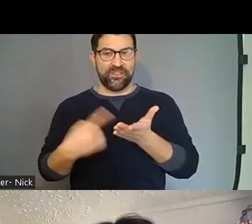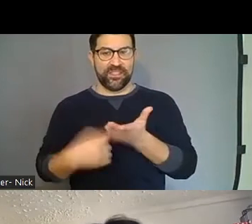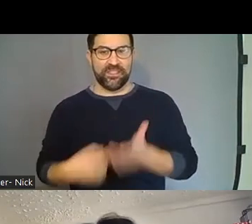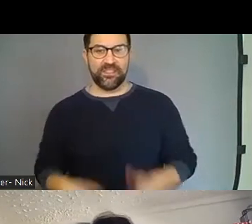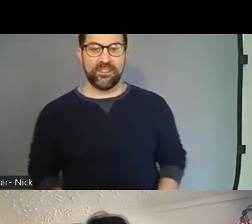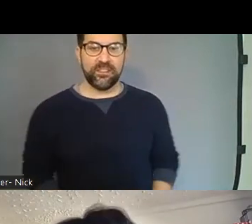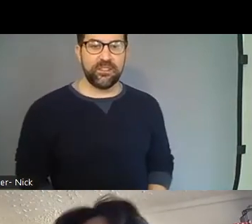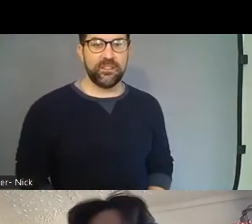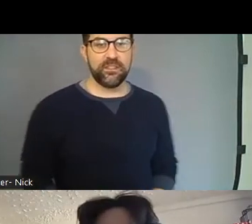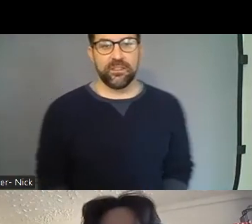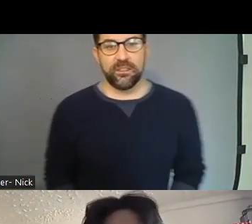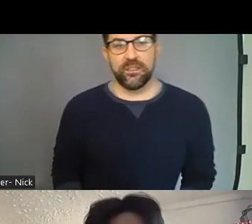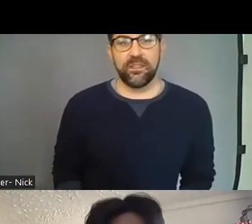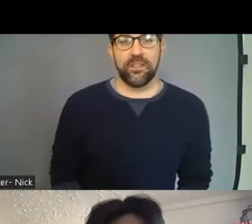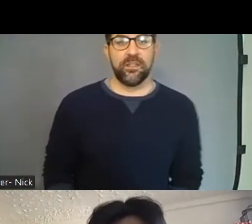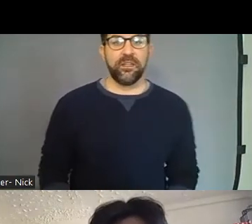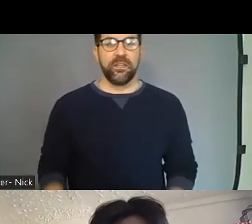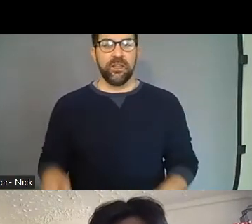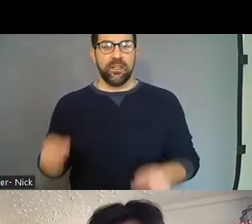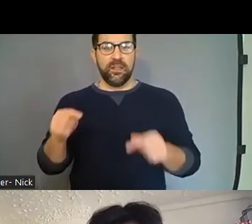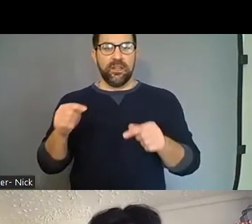think we're going to want to circle back to this sort of